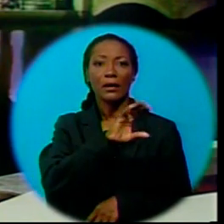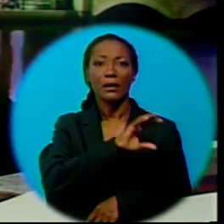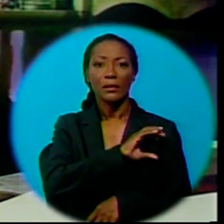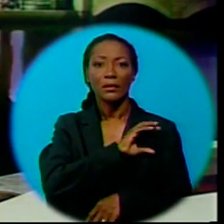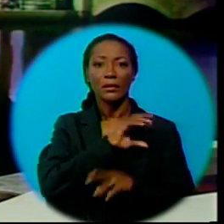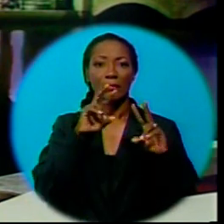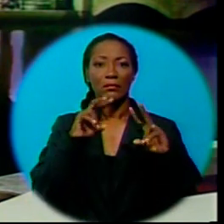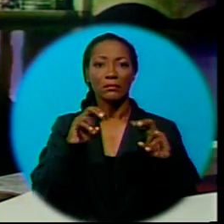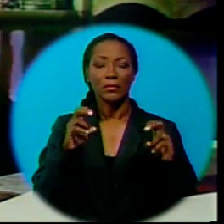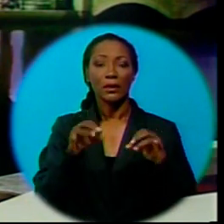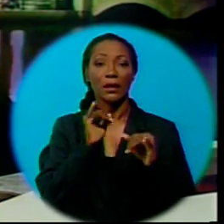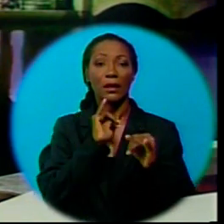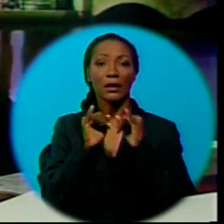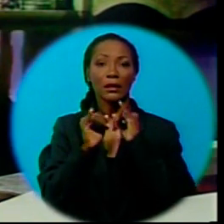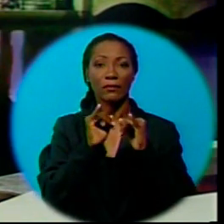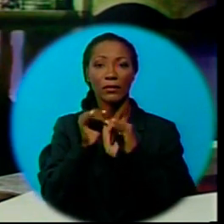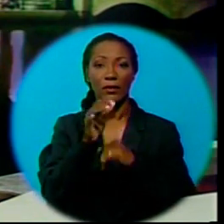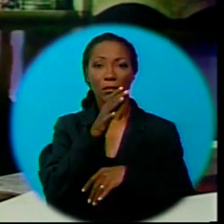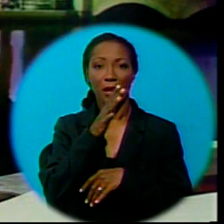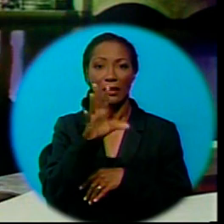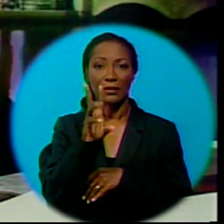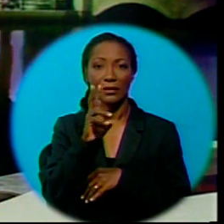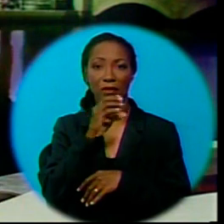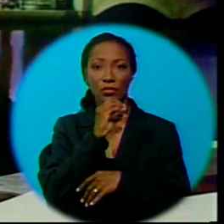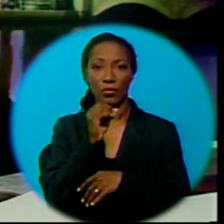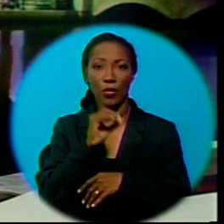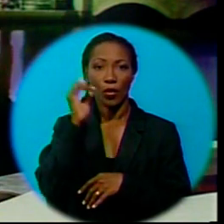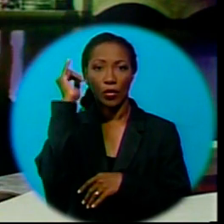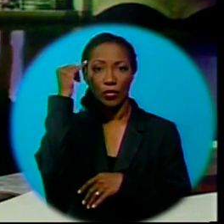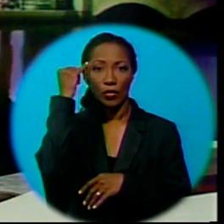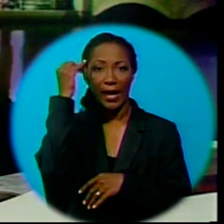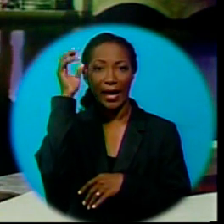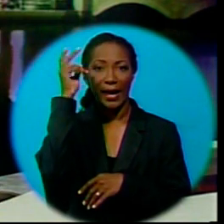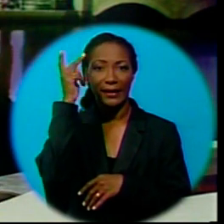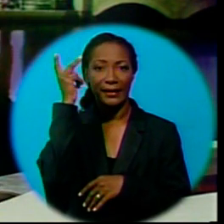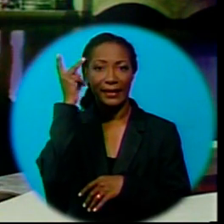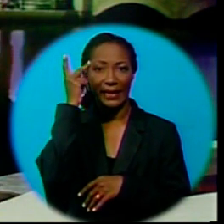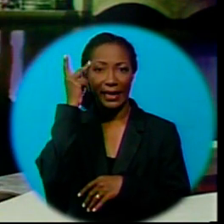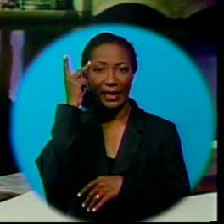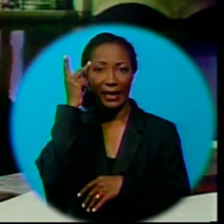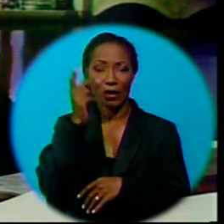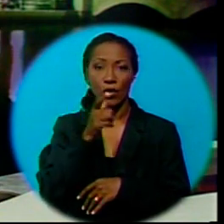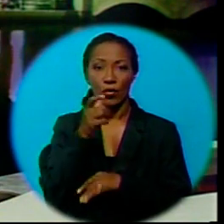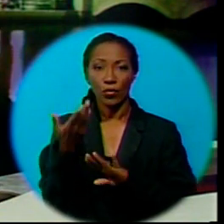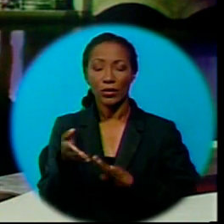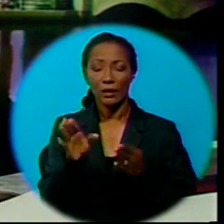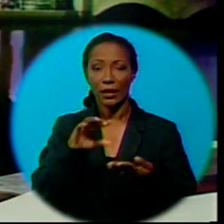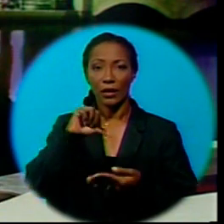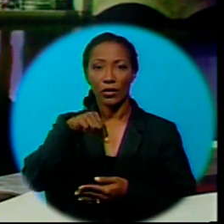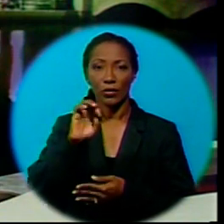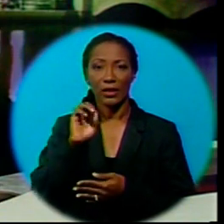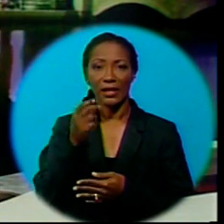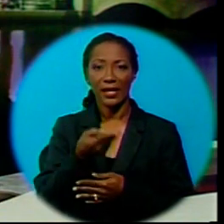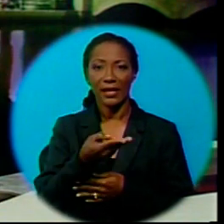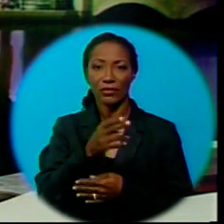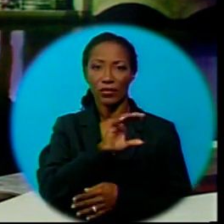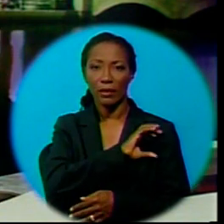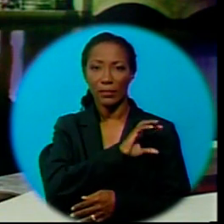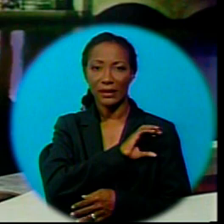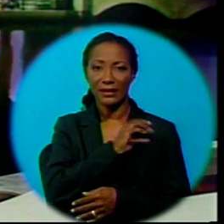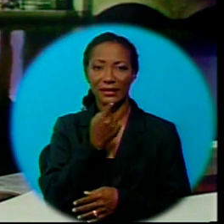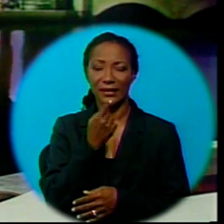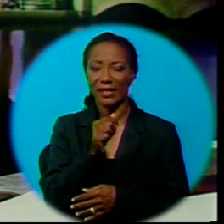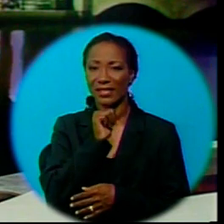of 6-year-old Johan King, who passed away on Monday at the Queen Elizabeth Hospital. Lawmen are treating the death of the little boy